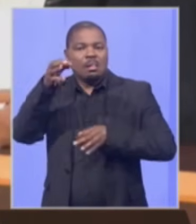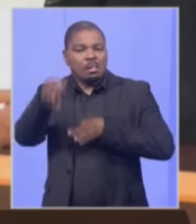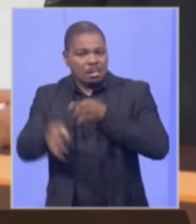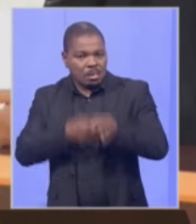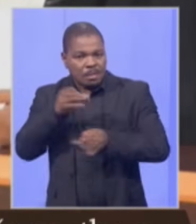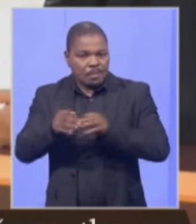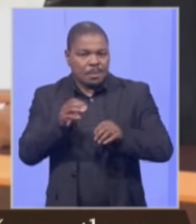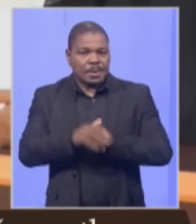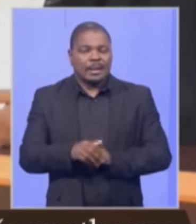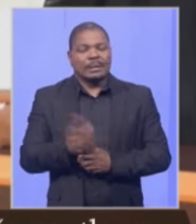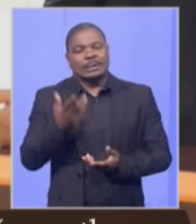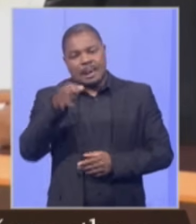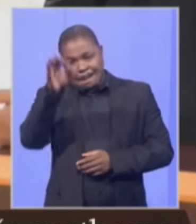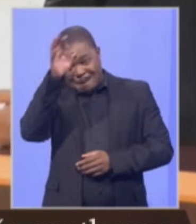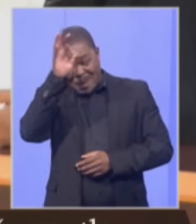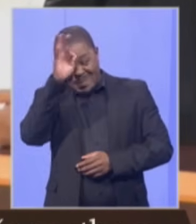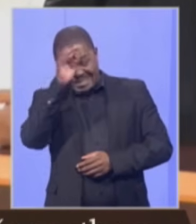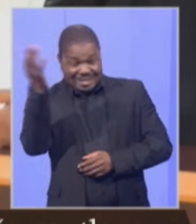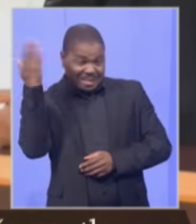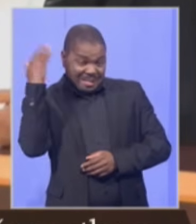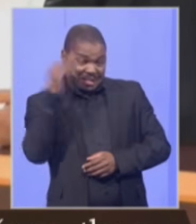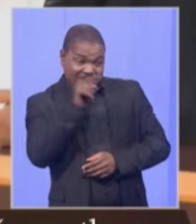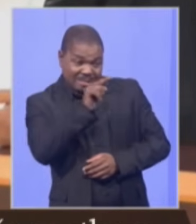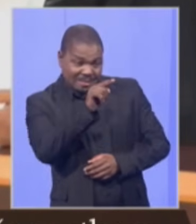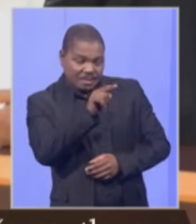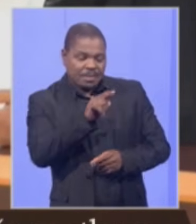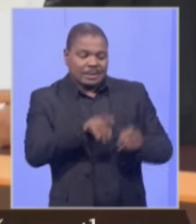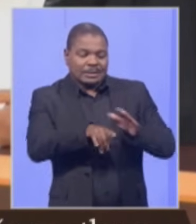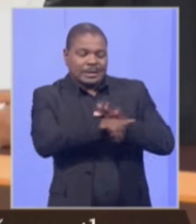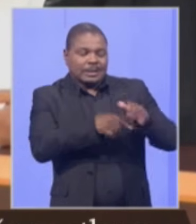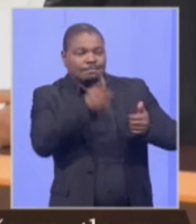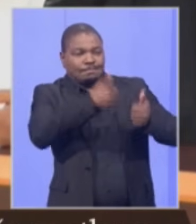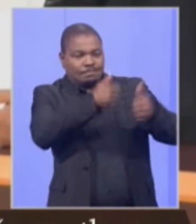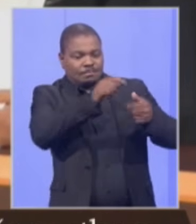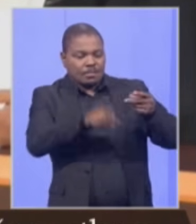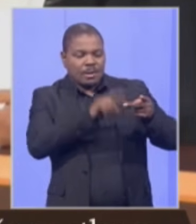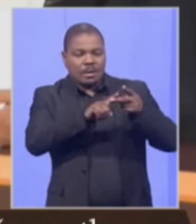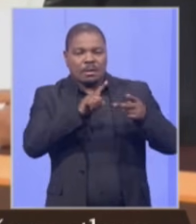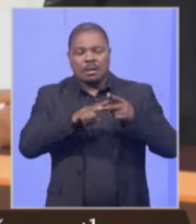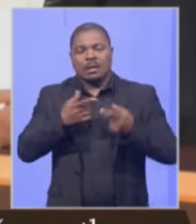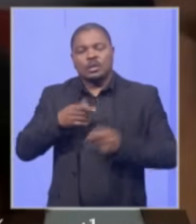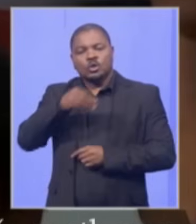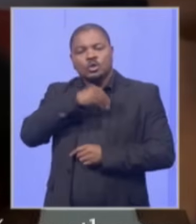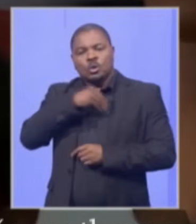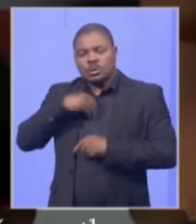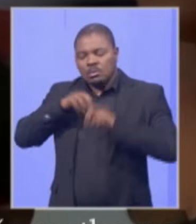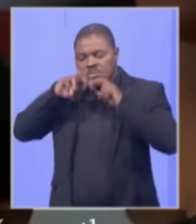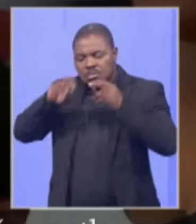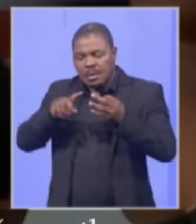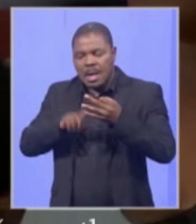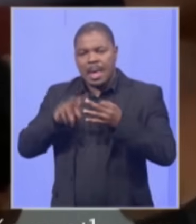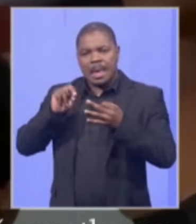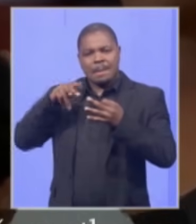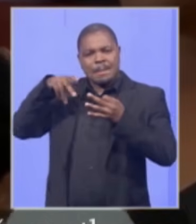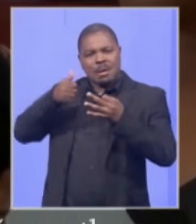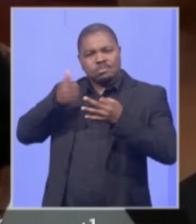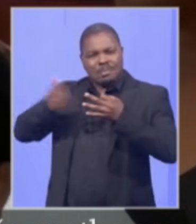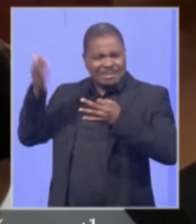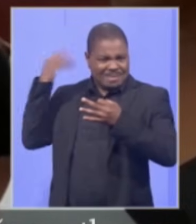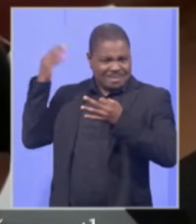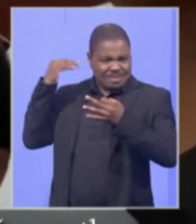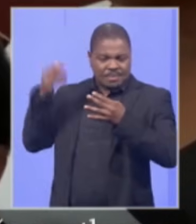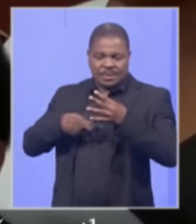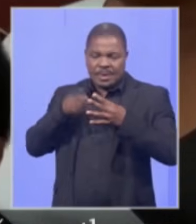between the security police, district surgeons, pathologists, prosecutors, and